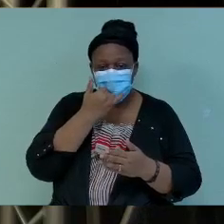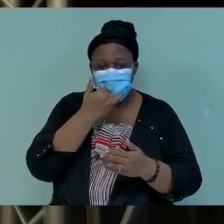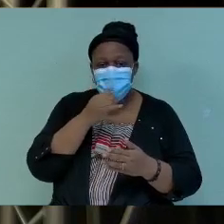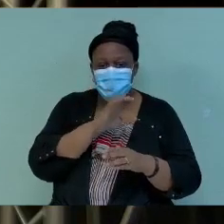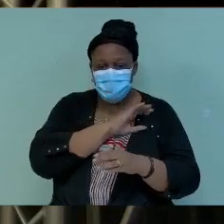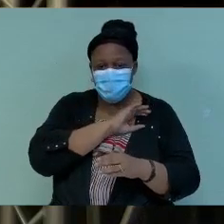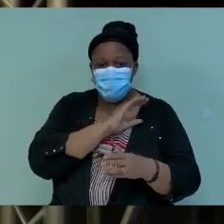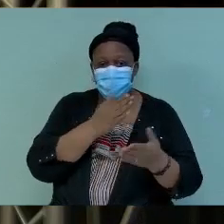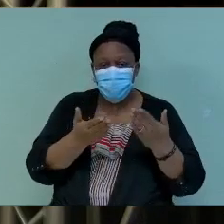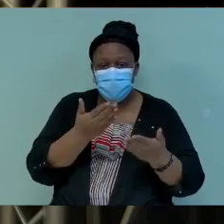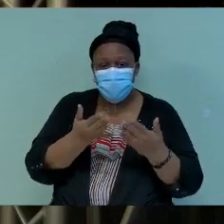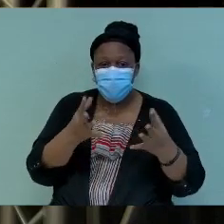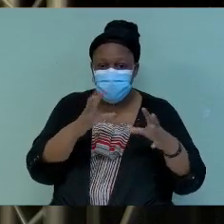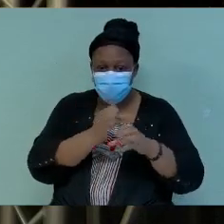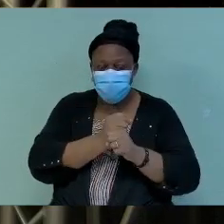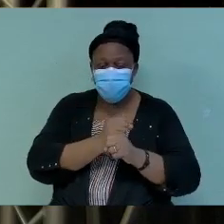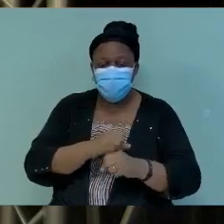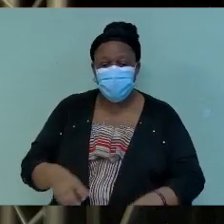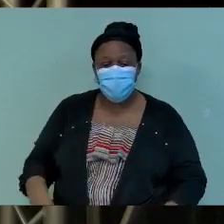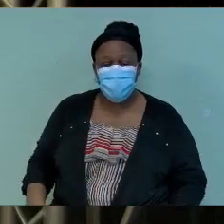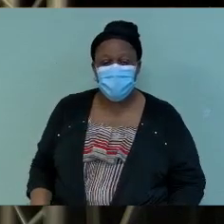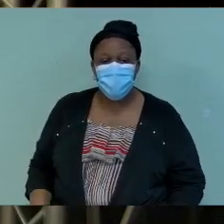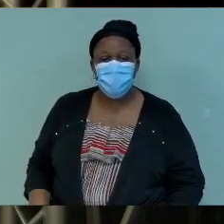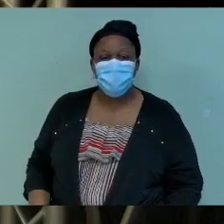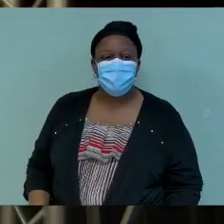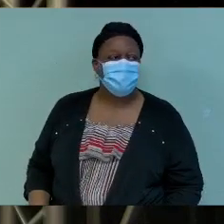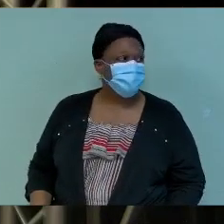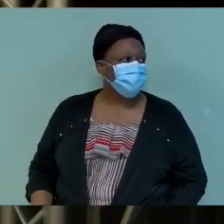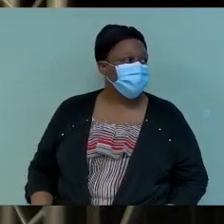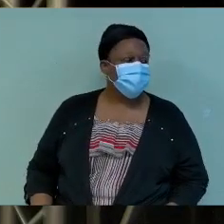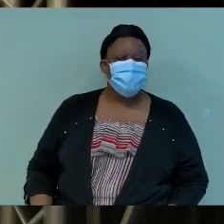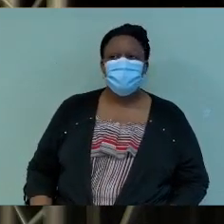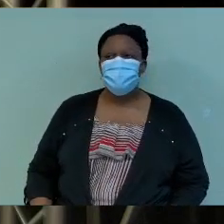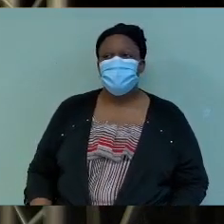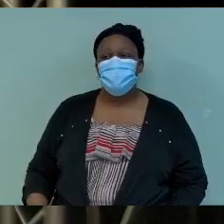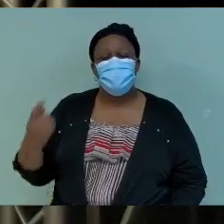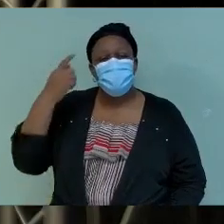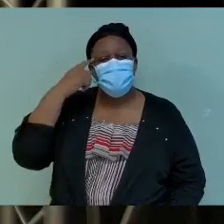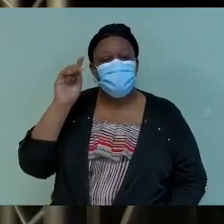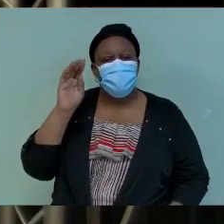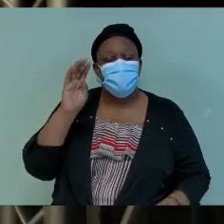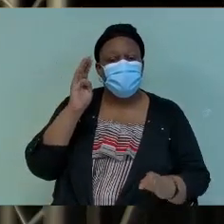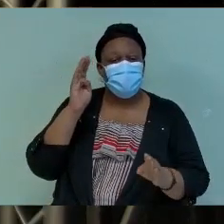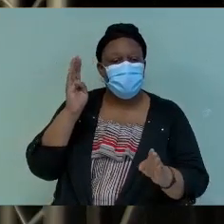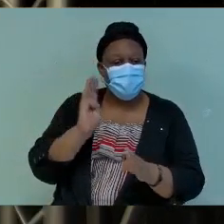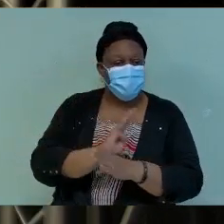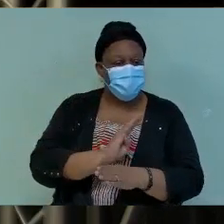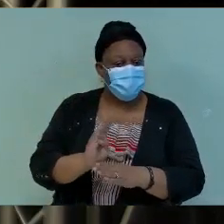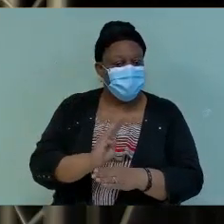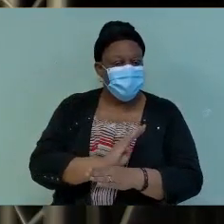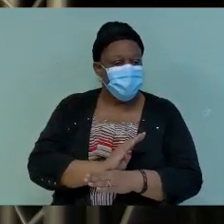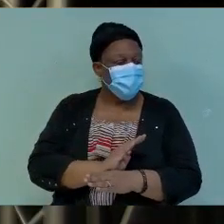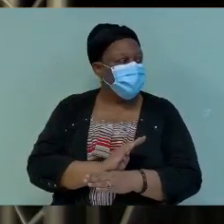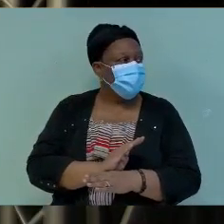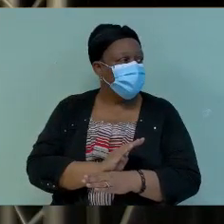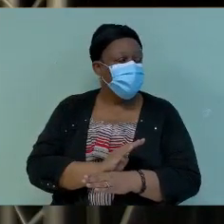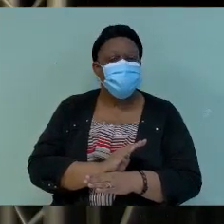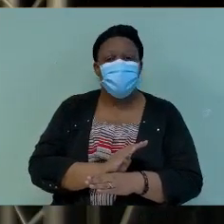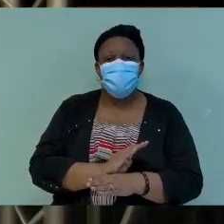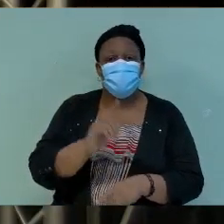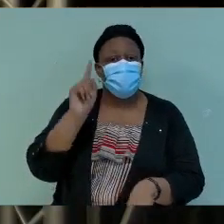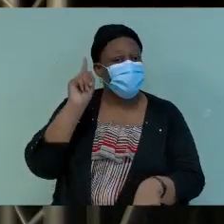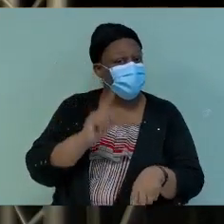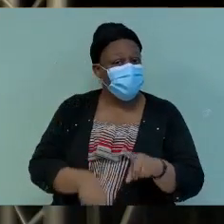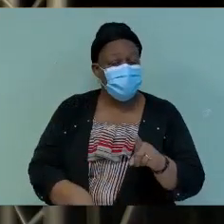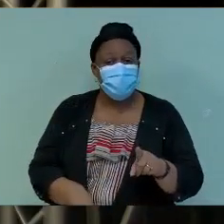For businesses, I want to remind you that where it is not possible for a business to function in accordance with the